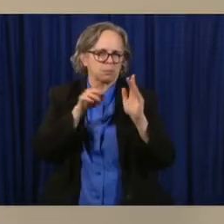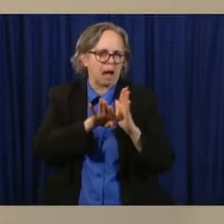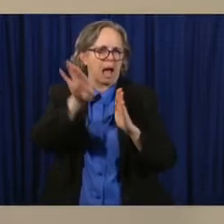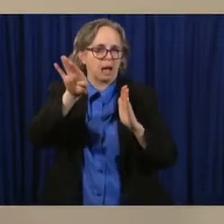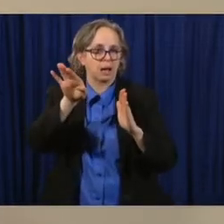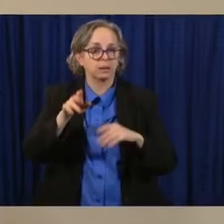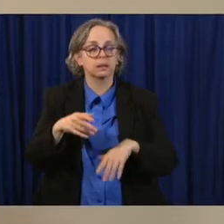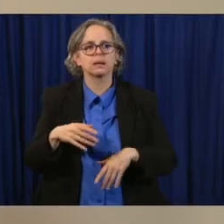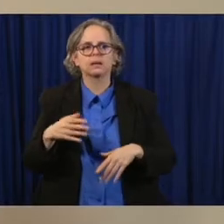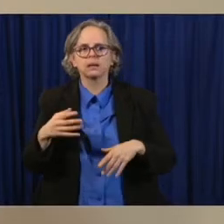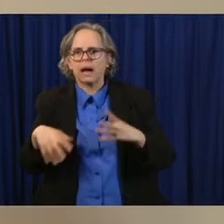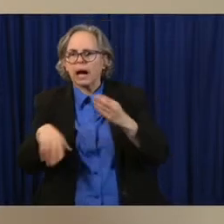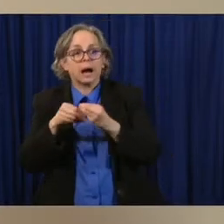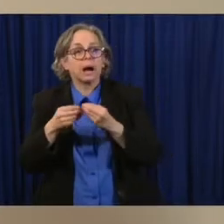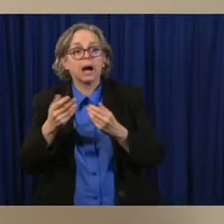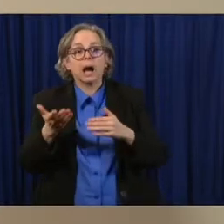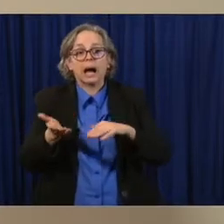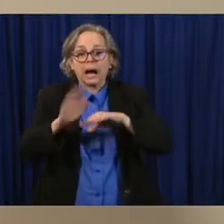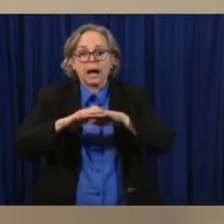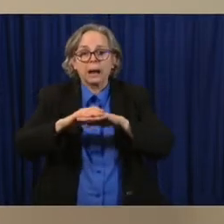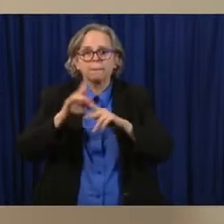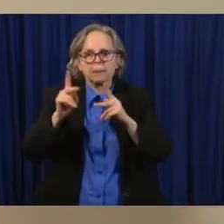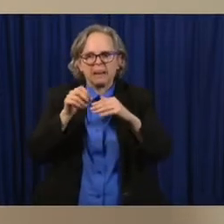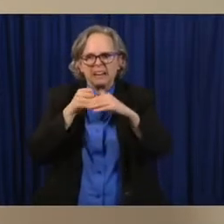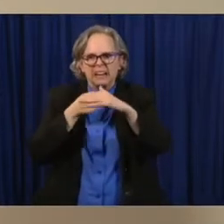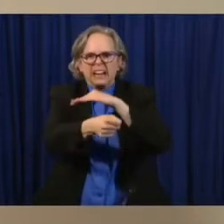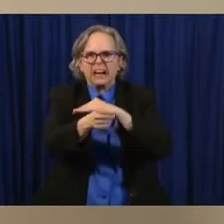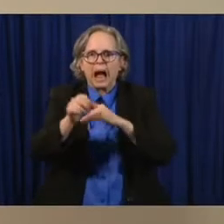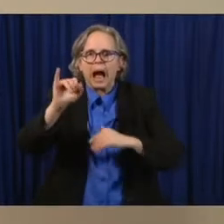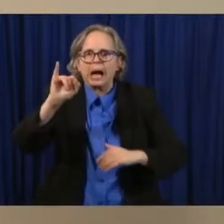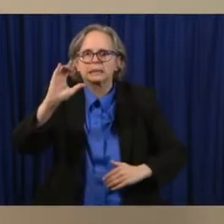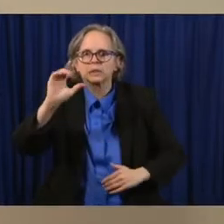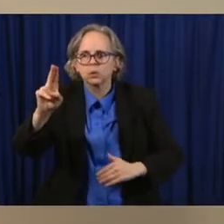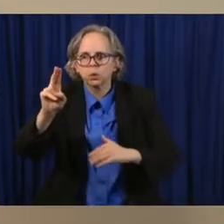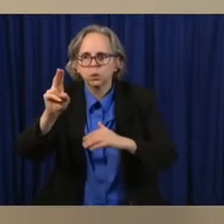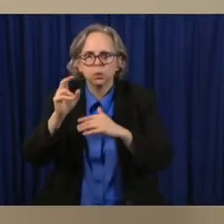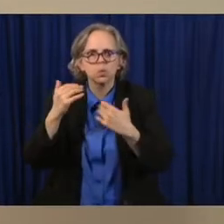our ICU admissions. Next slide.